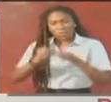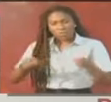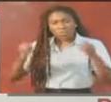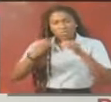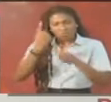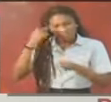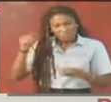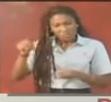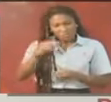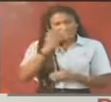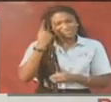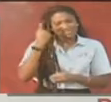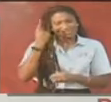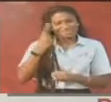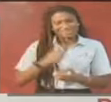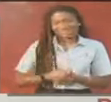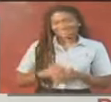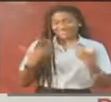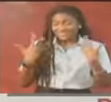end of the